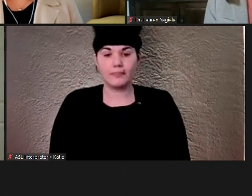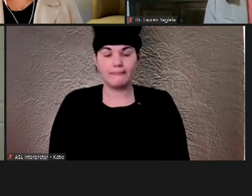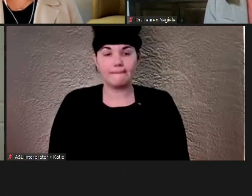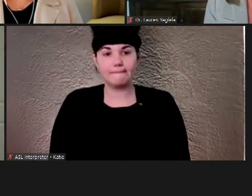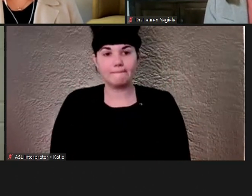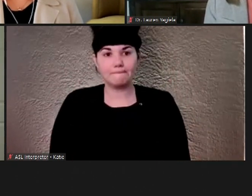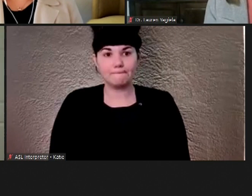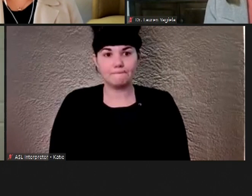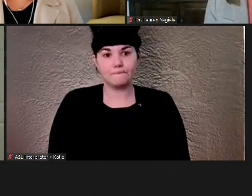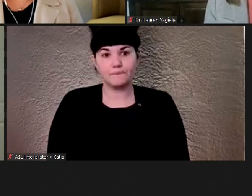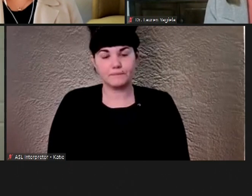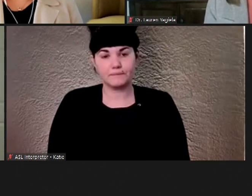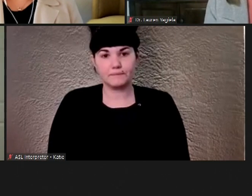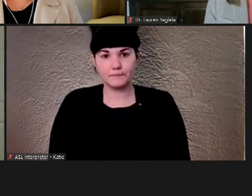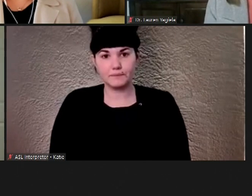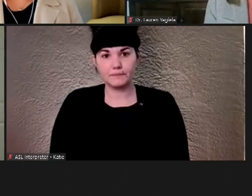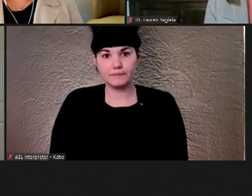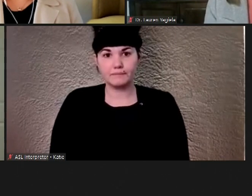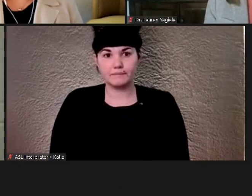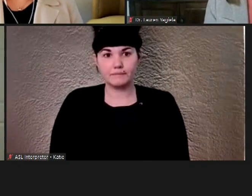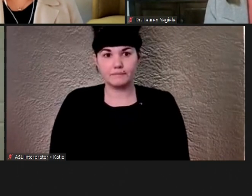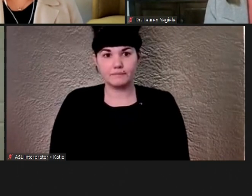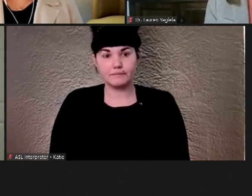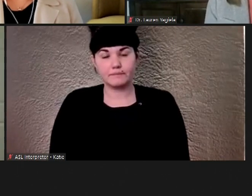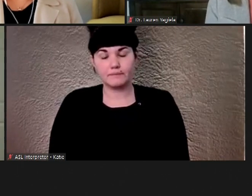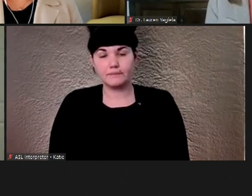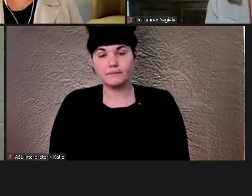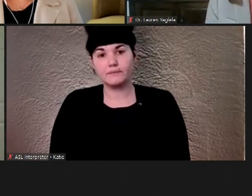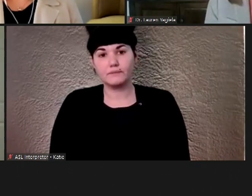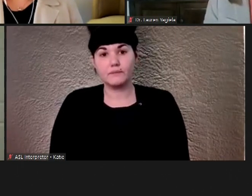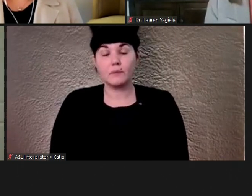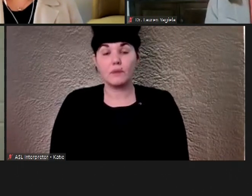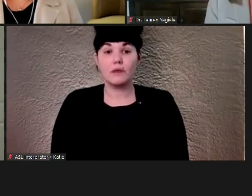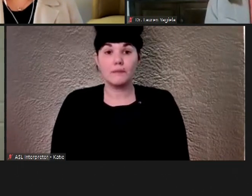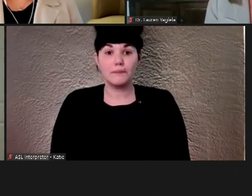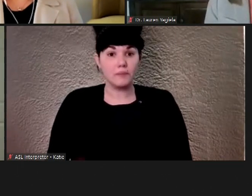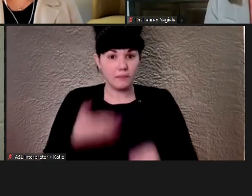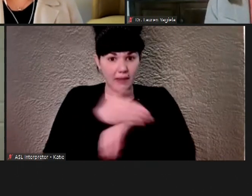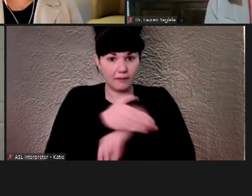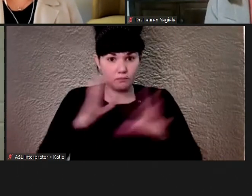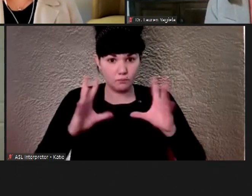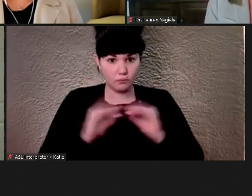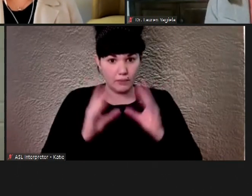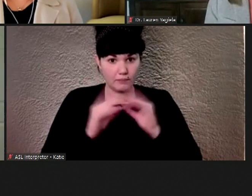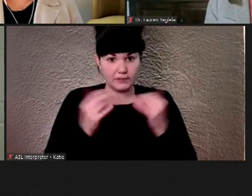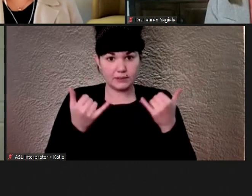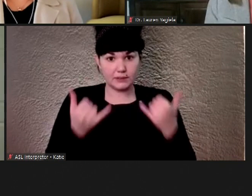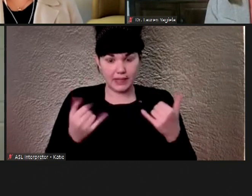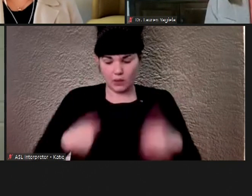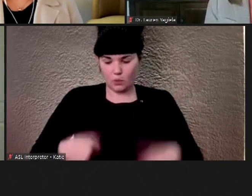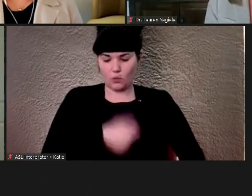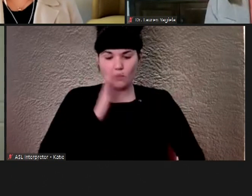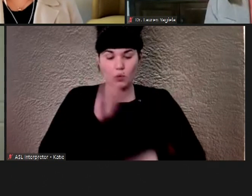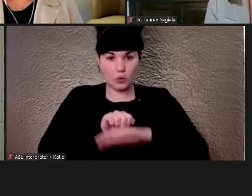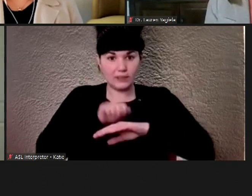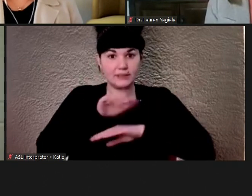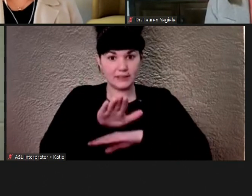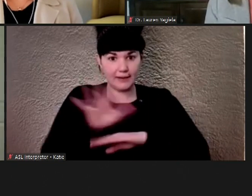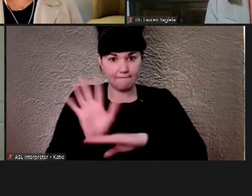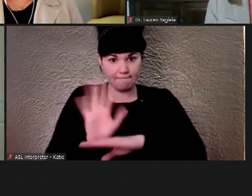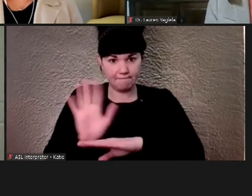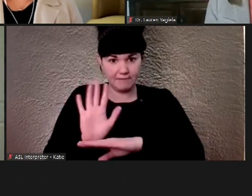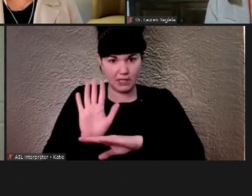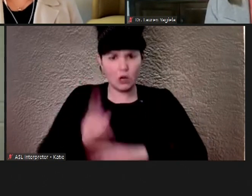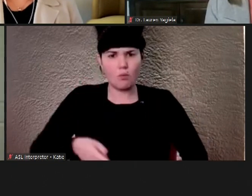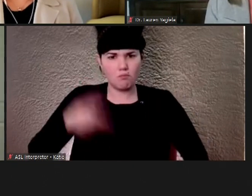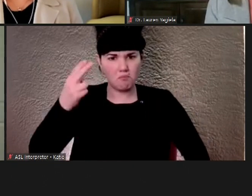quality recording of the press conference immediately after the event concludes. And I'll put my contact information in the chat. Please